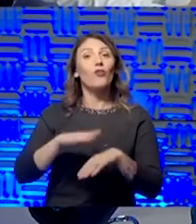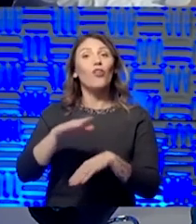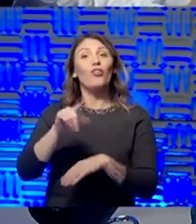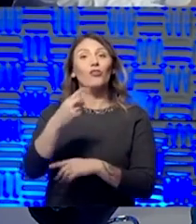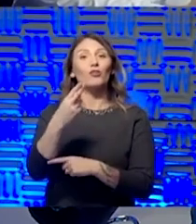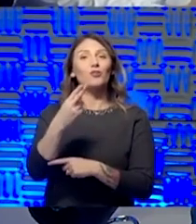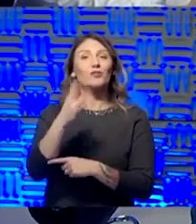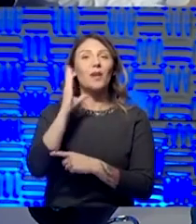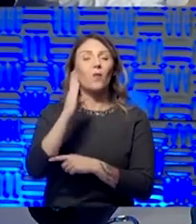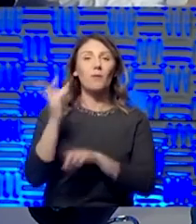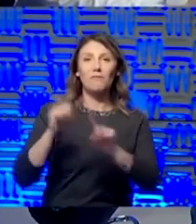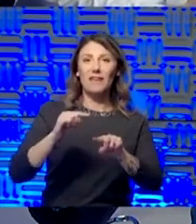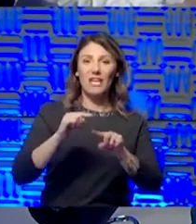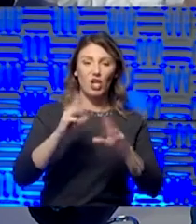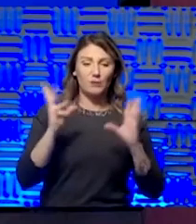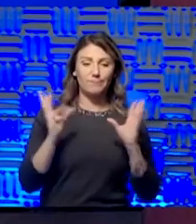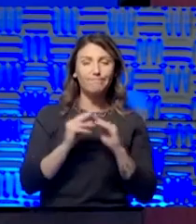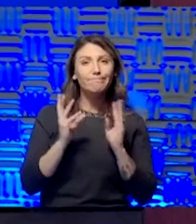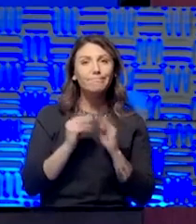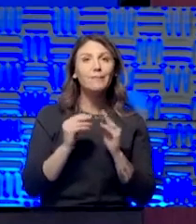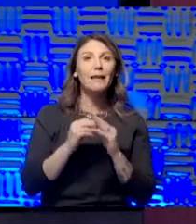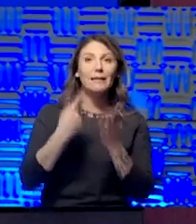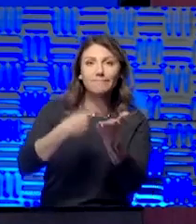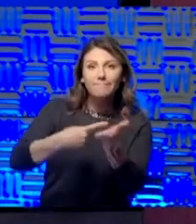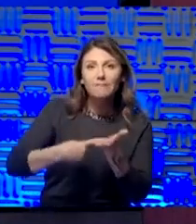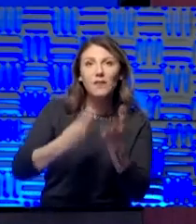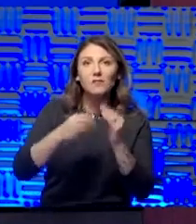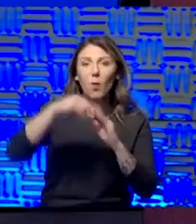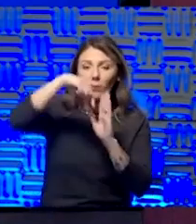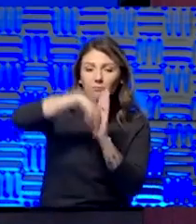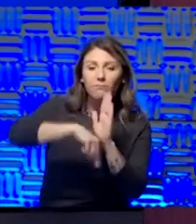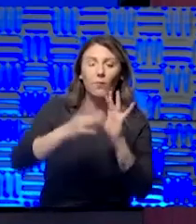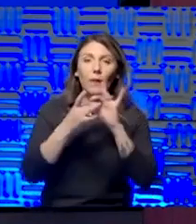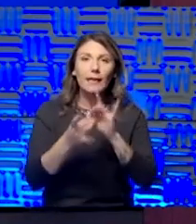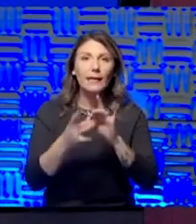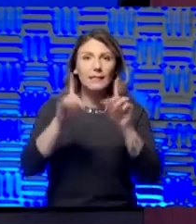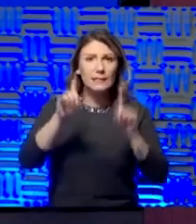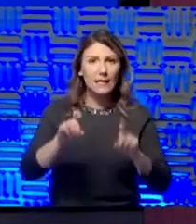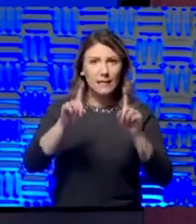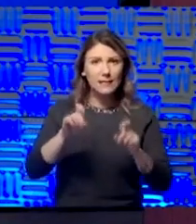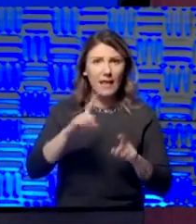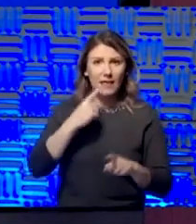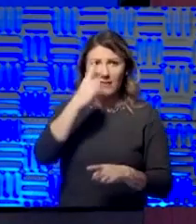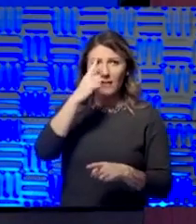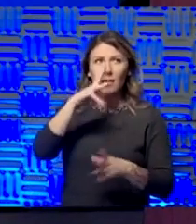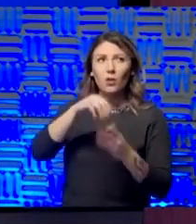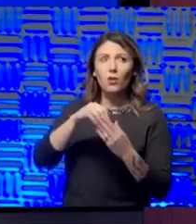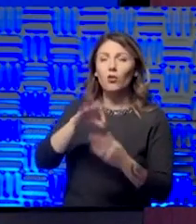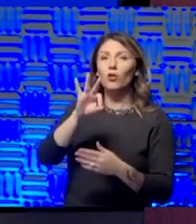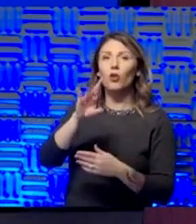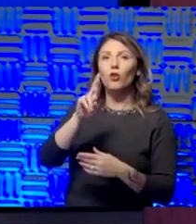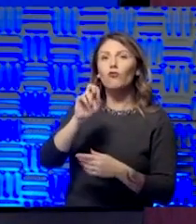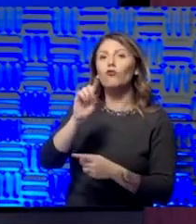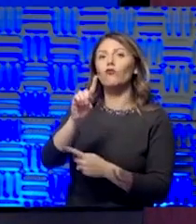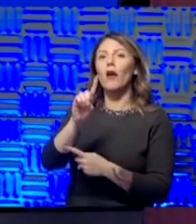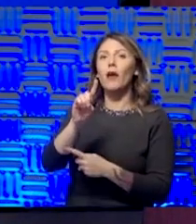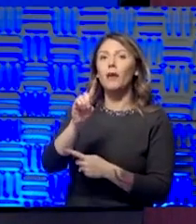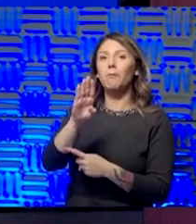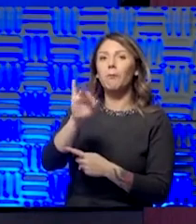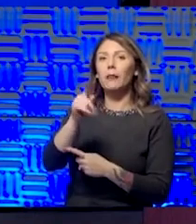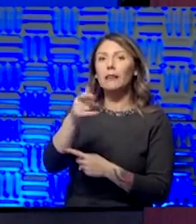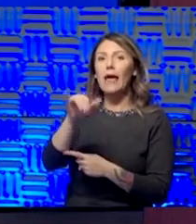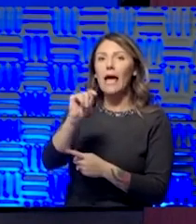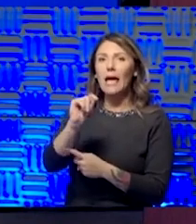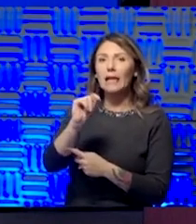to visit with us further about testing. I think that's going to include Fred Plapp, who's one of our leaders down the lab, Rick Coldry, to